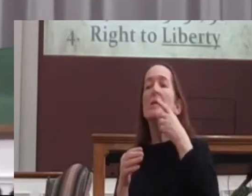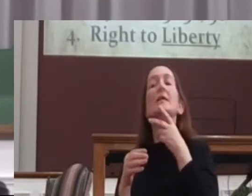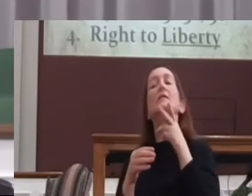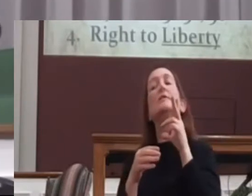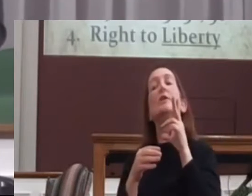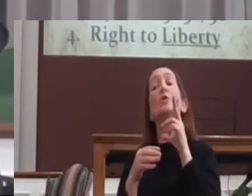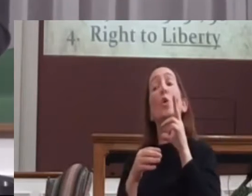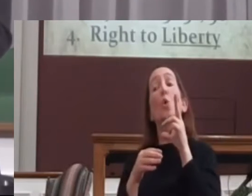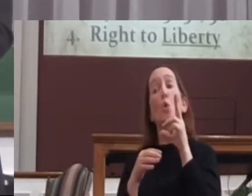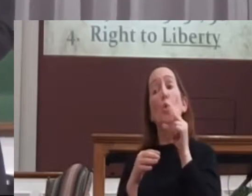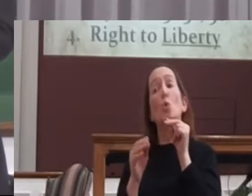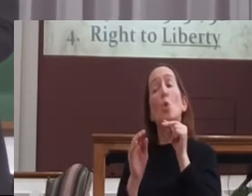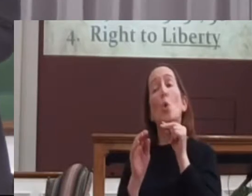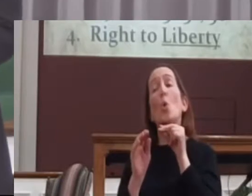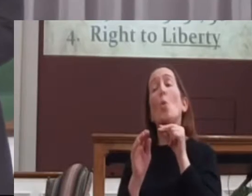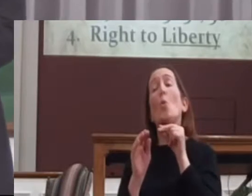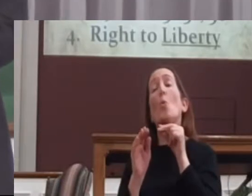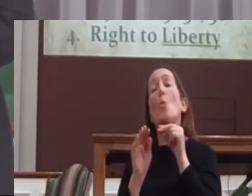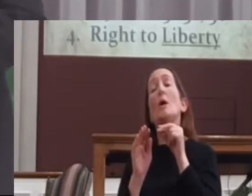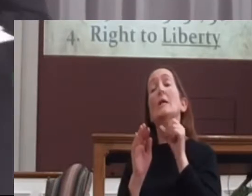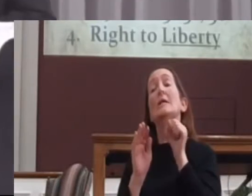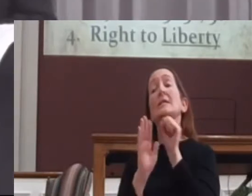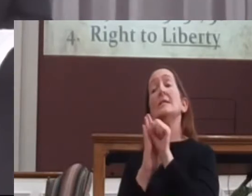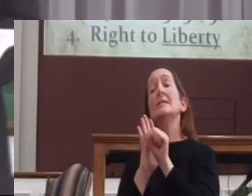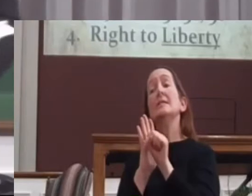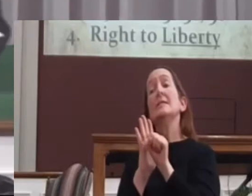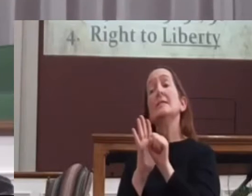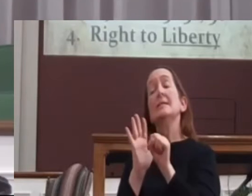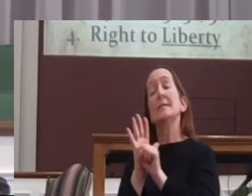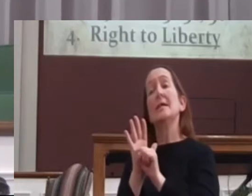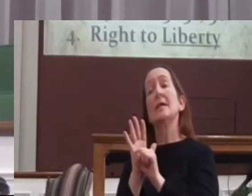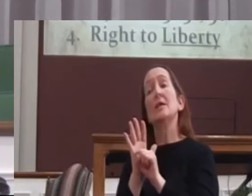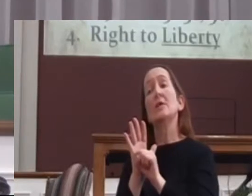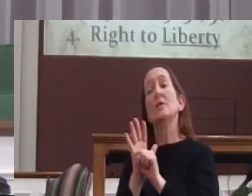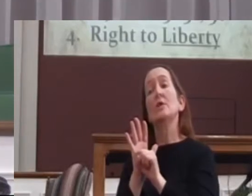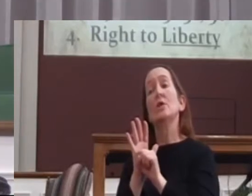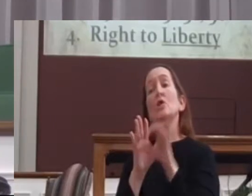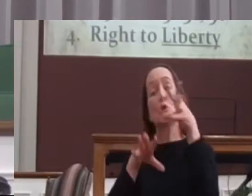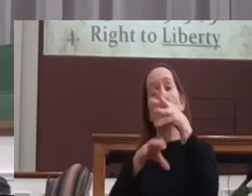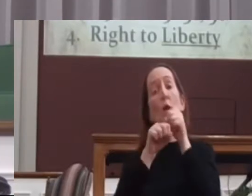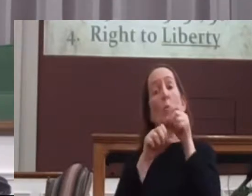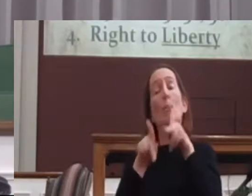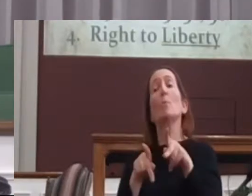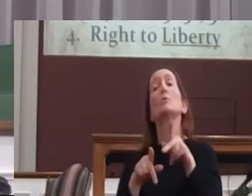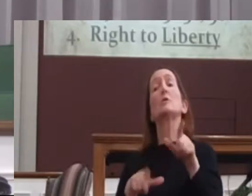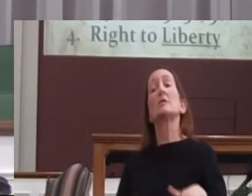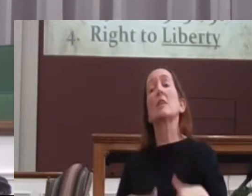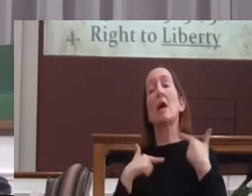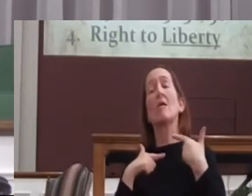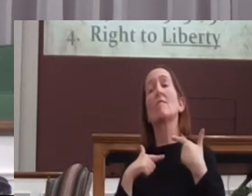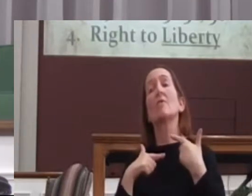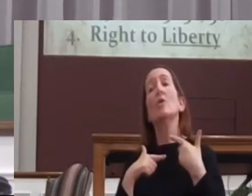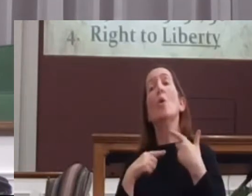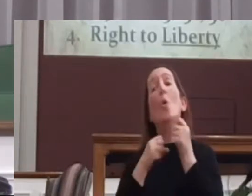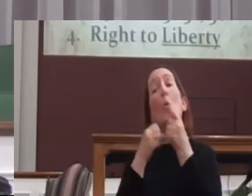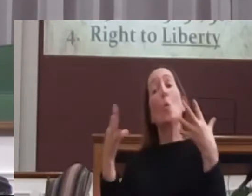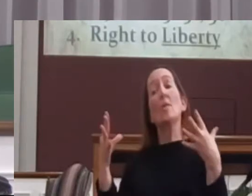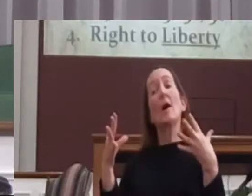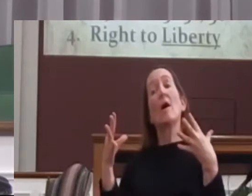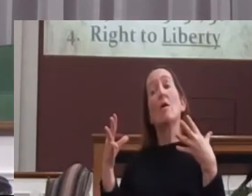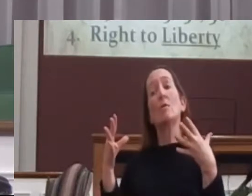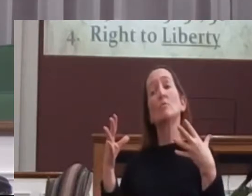Or maybe, no, nor shall any state deprive any person of life, liberty, or property without the due process of